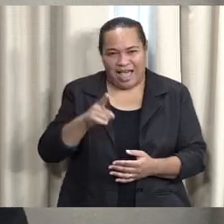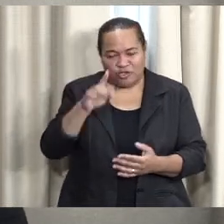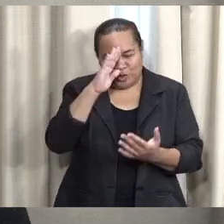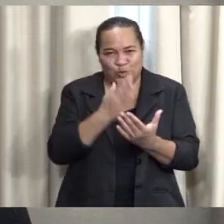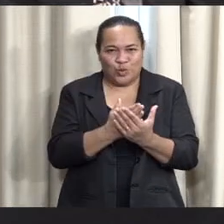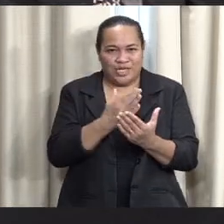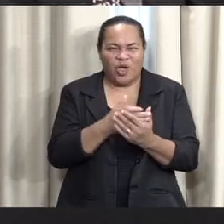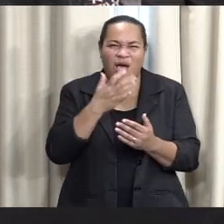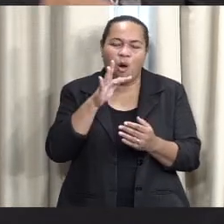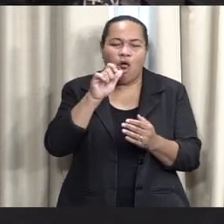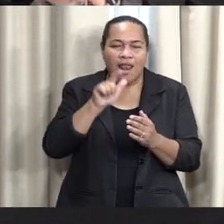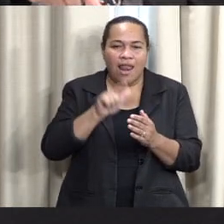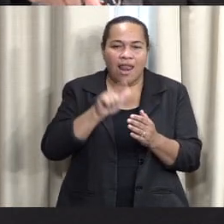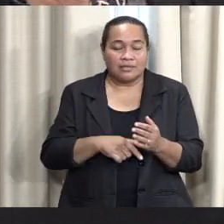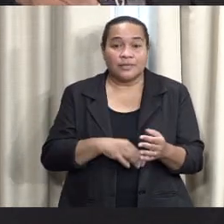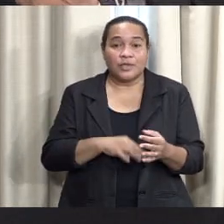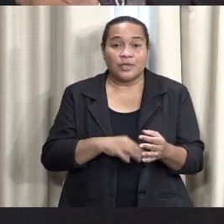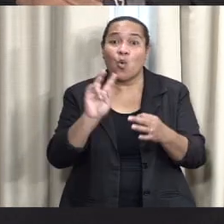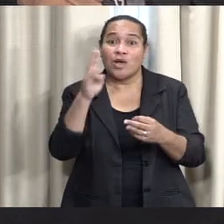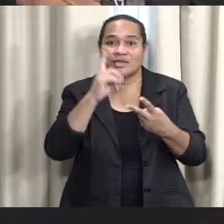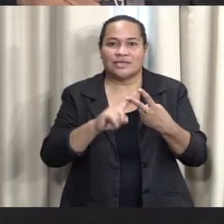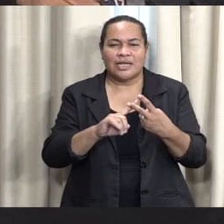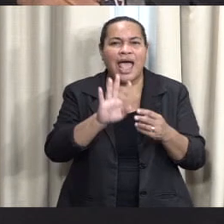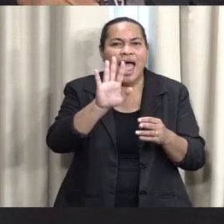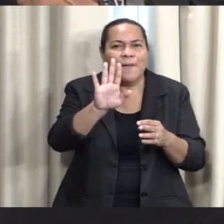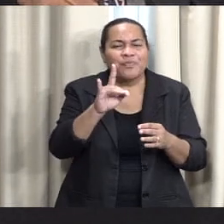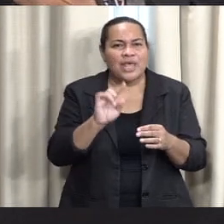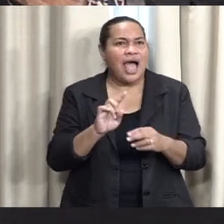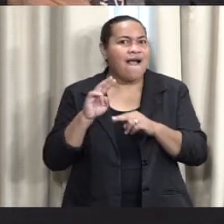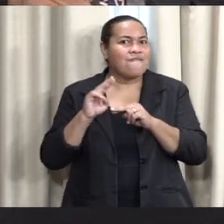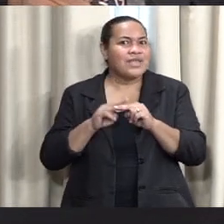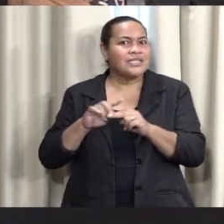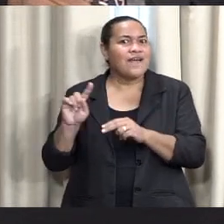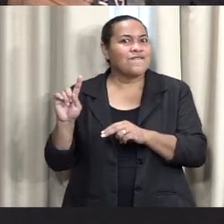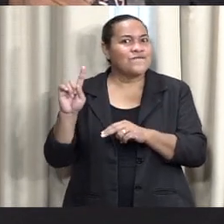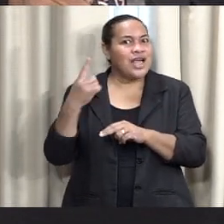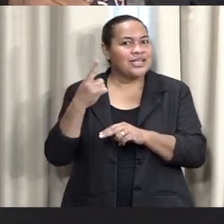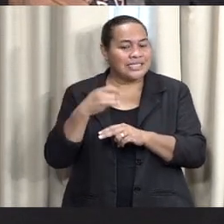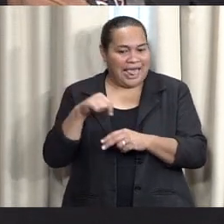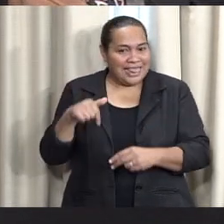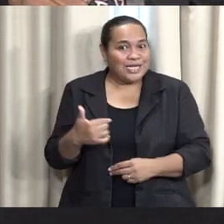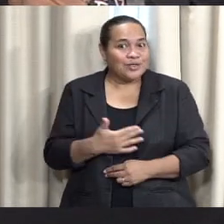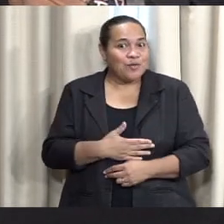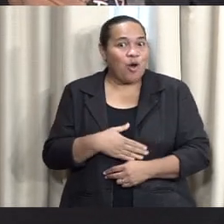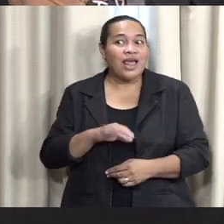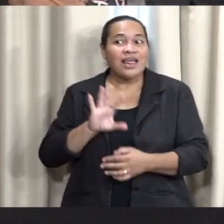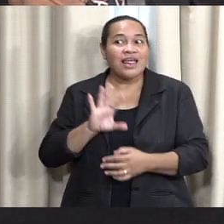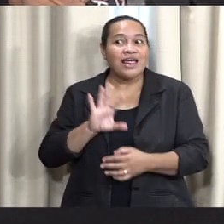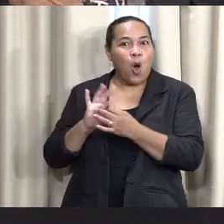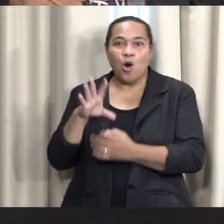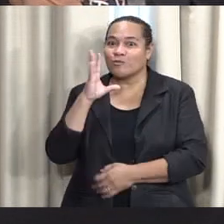and just a follow up on the Fiji First came up this morning with a press conference,